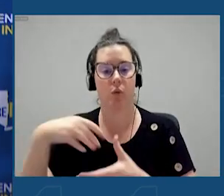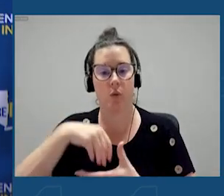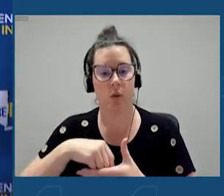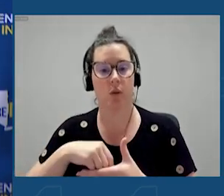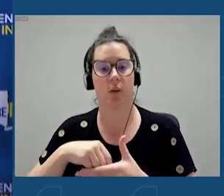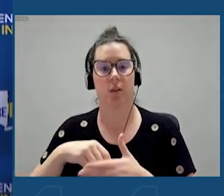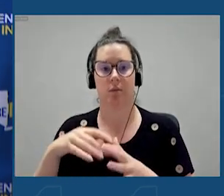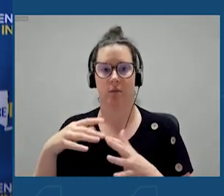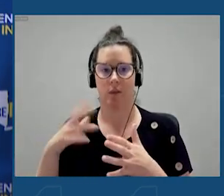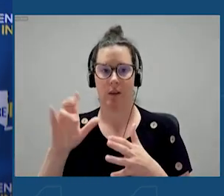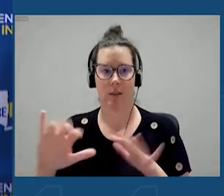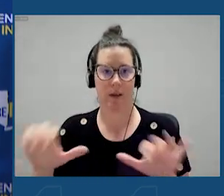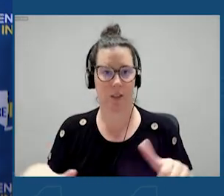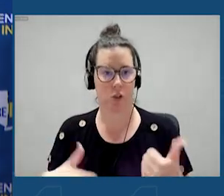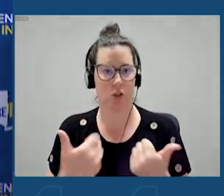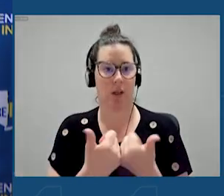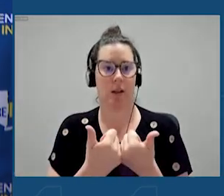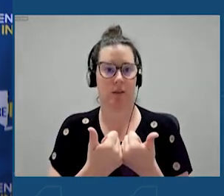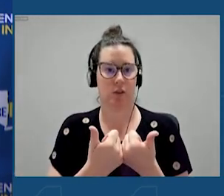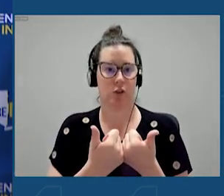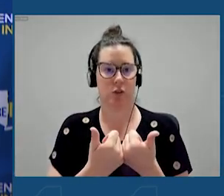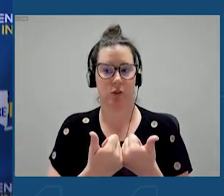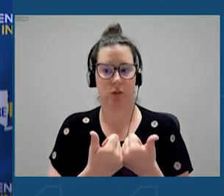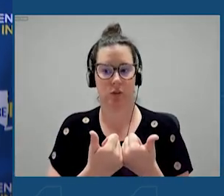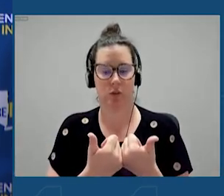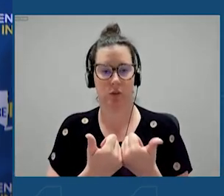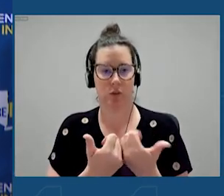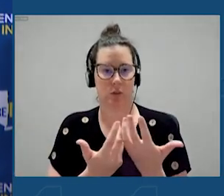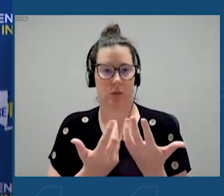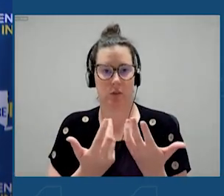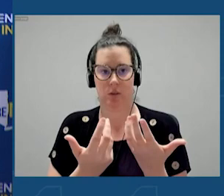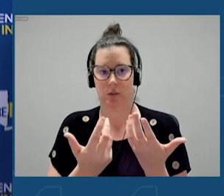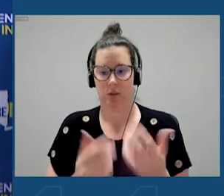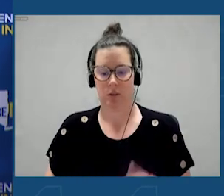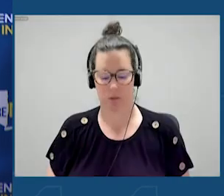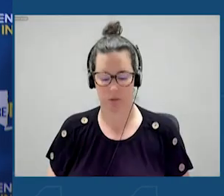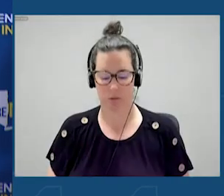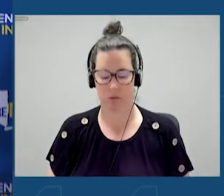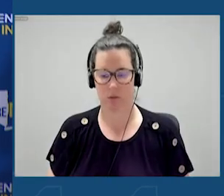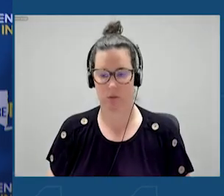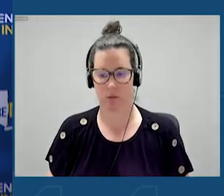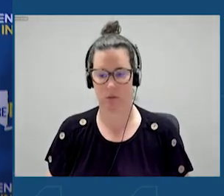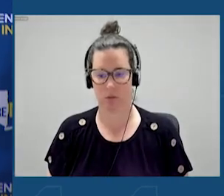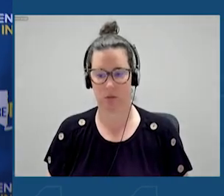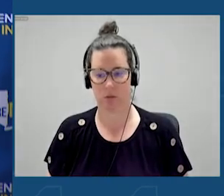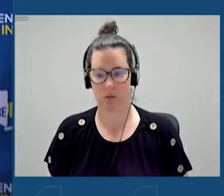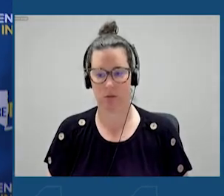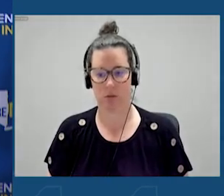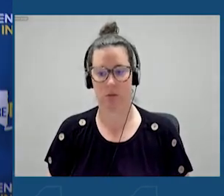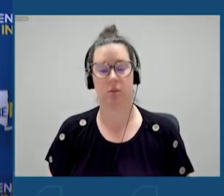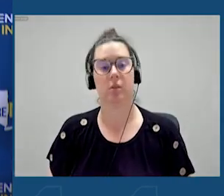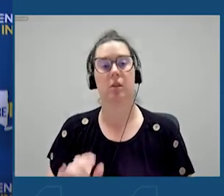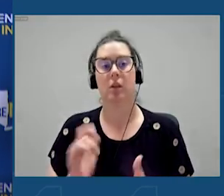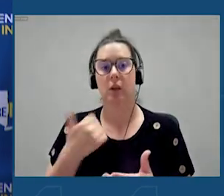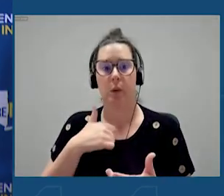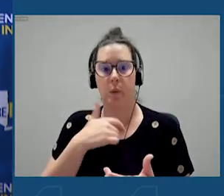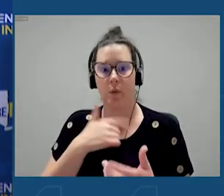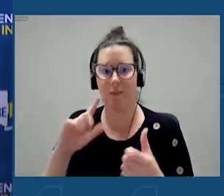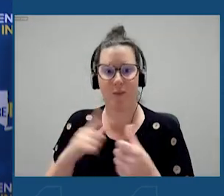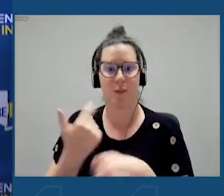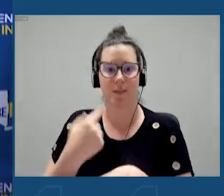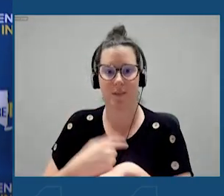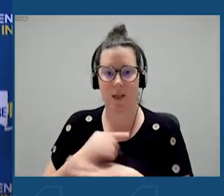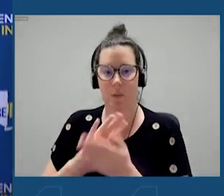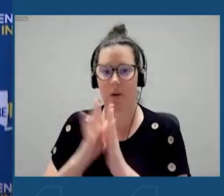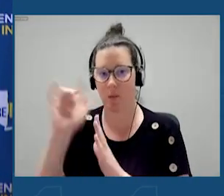up the challenge, literally the moment she got into the governor's chamber, that we needed to get this done and we needed to get it right. I